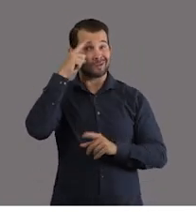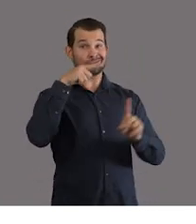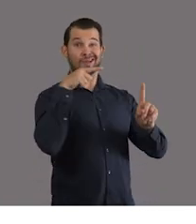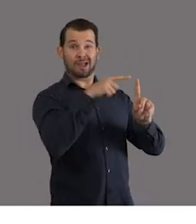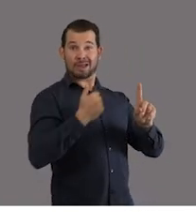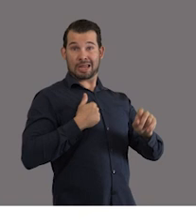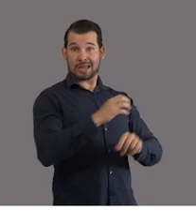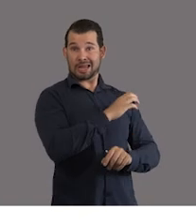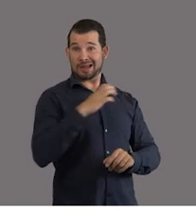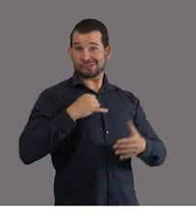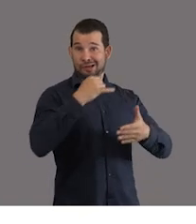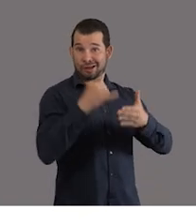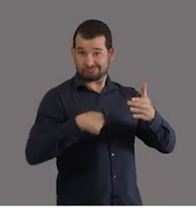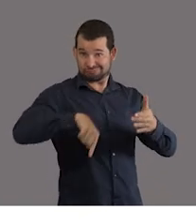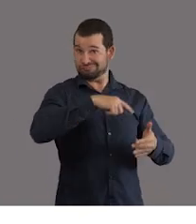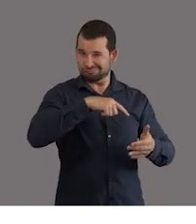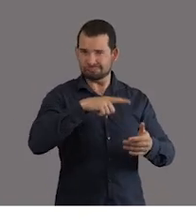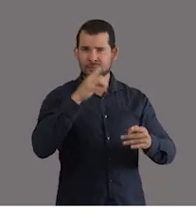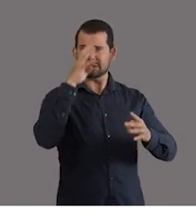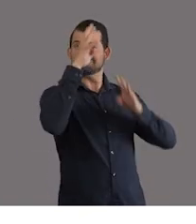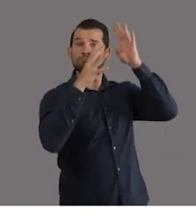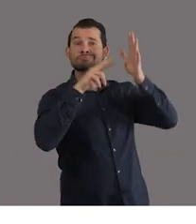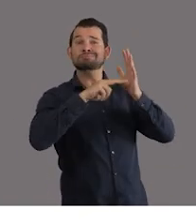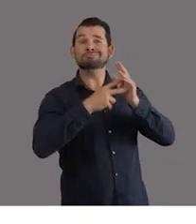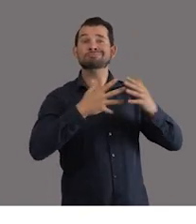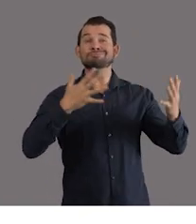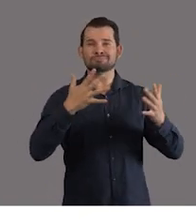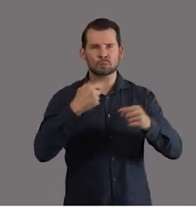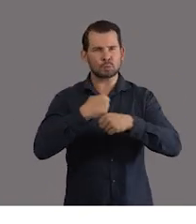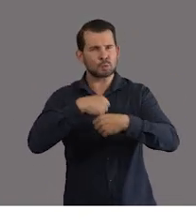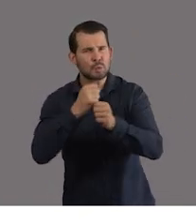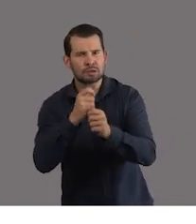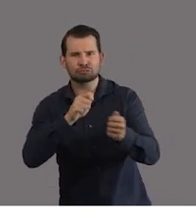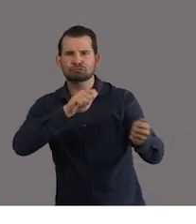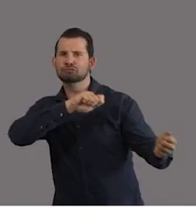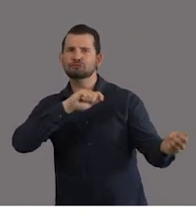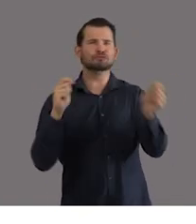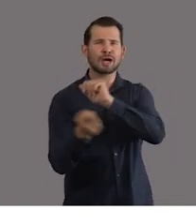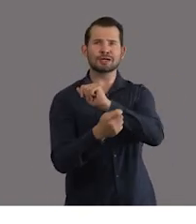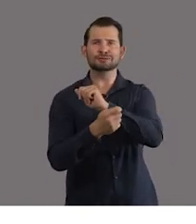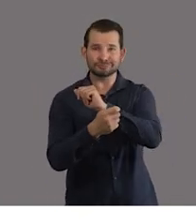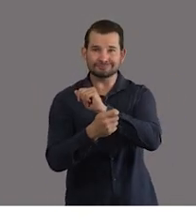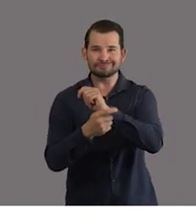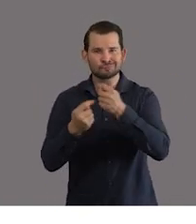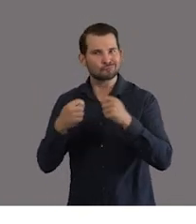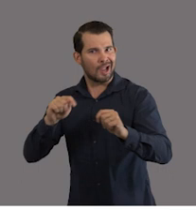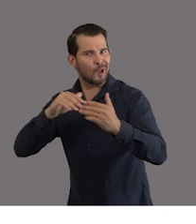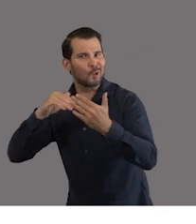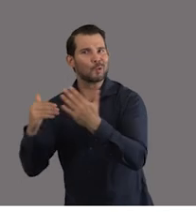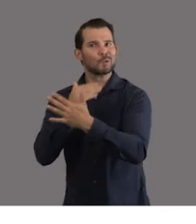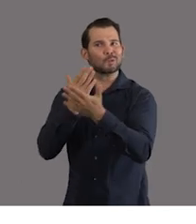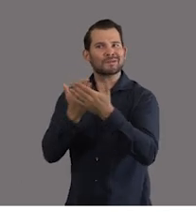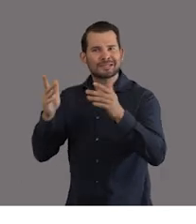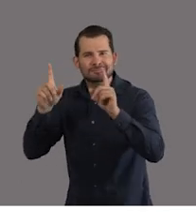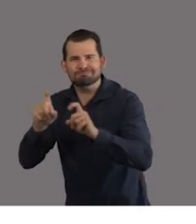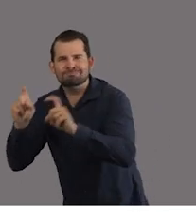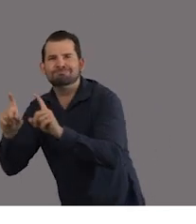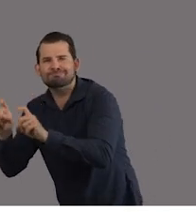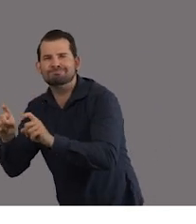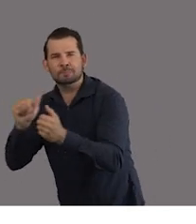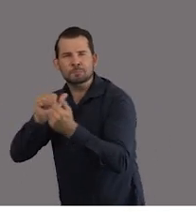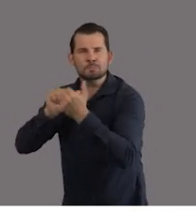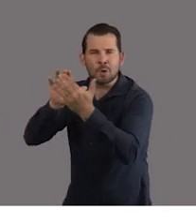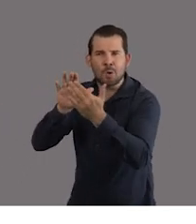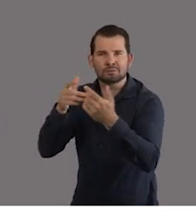approaches, taking risks, and changing models. The Strategic Innovation Fund is made up of three